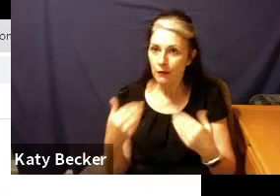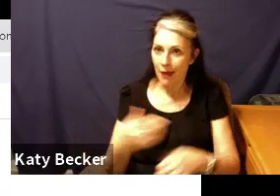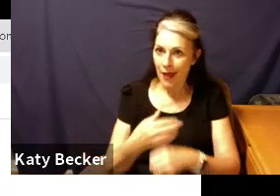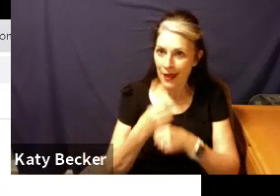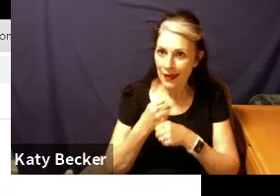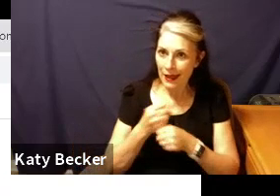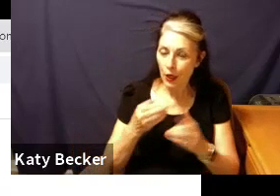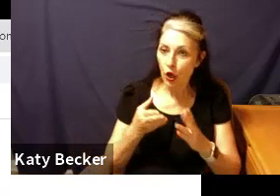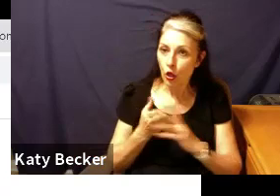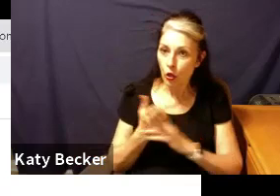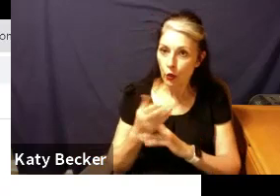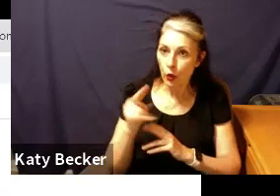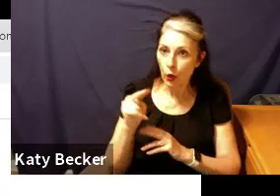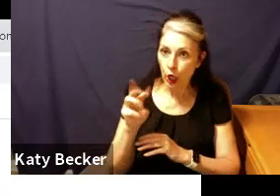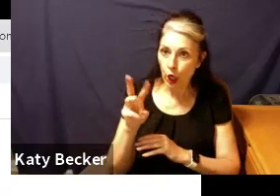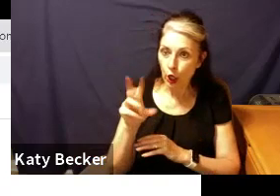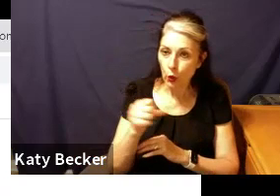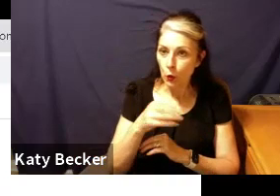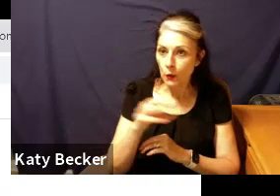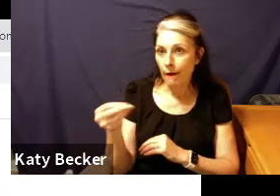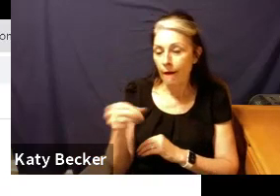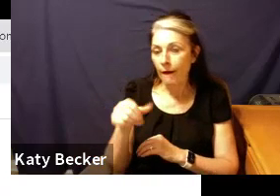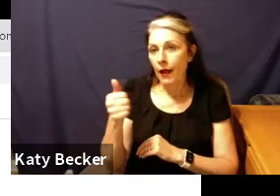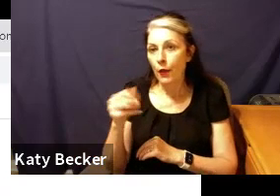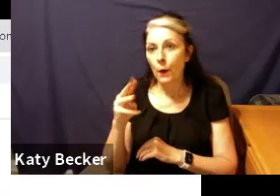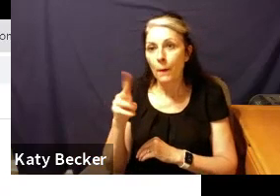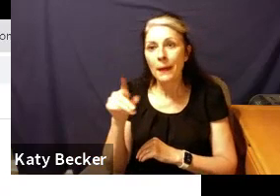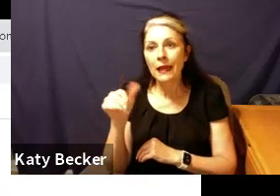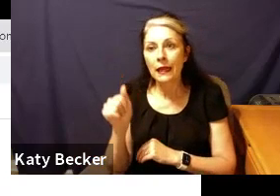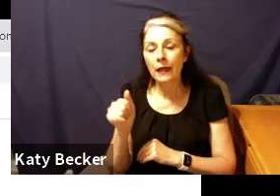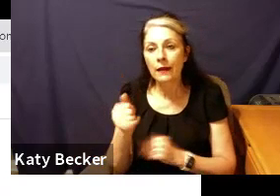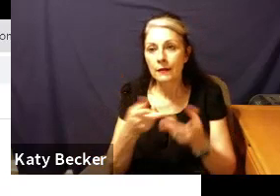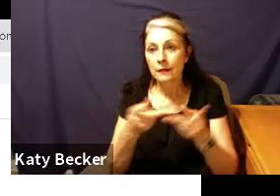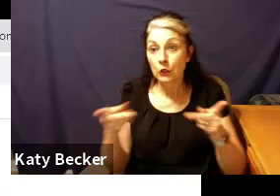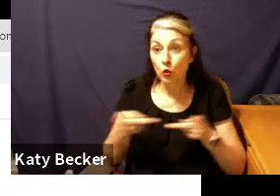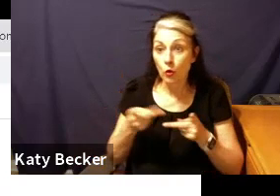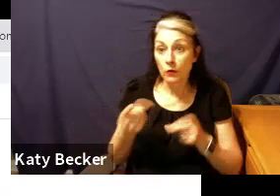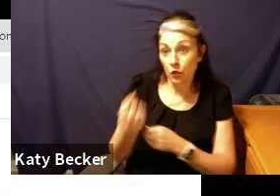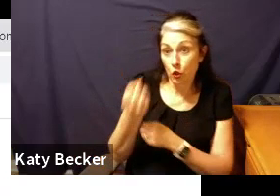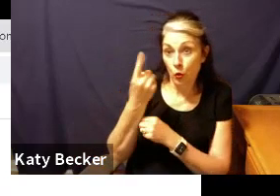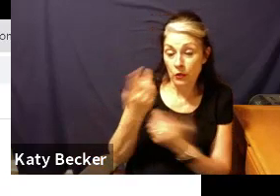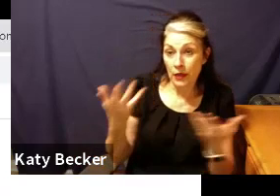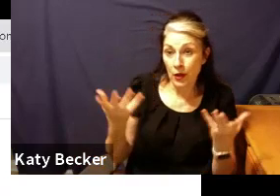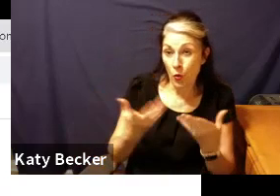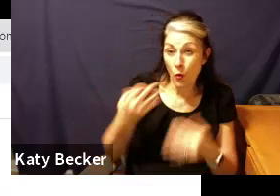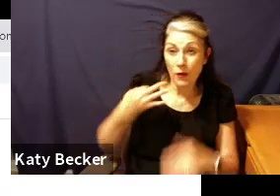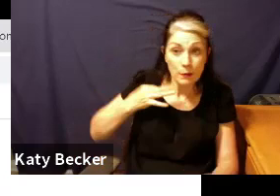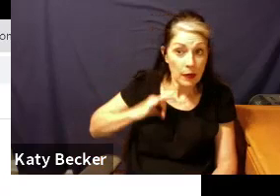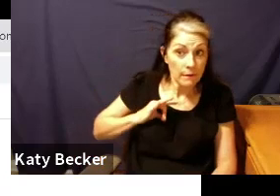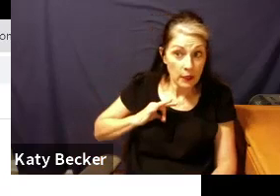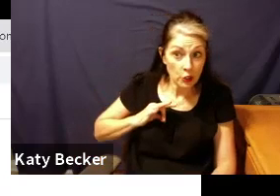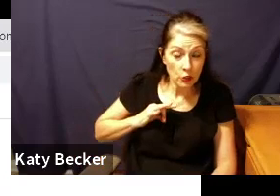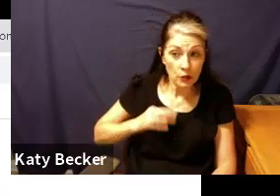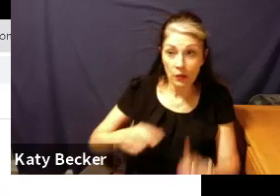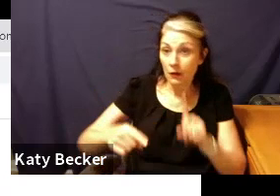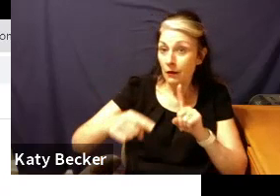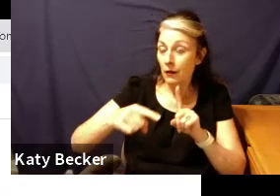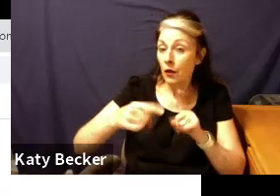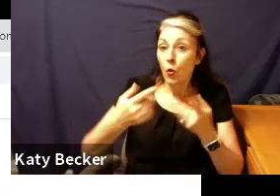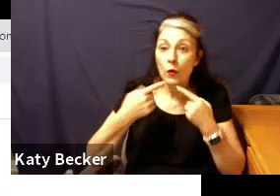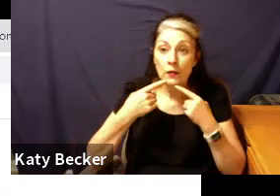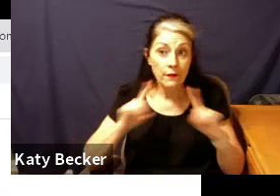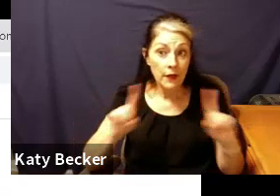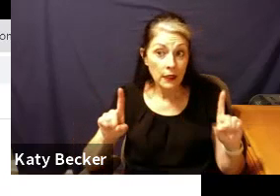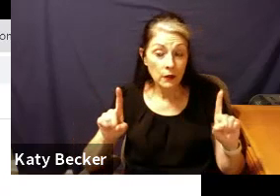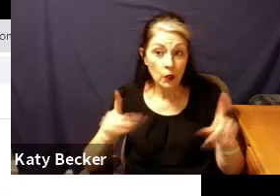through news and other media sources to understand what is beneficial, what is effective, what